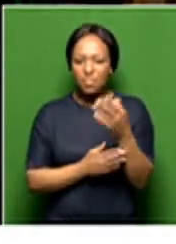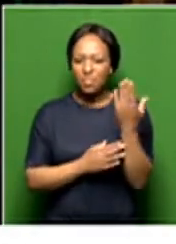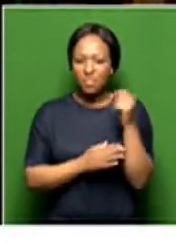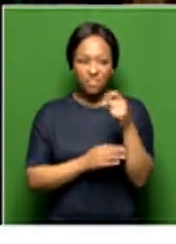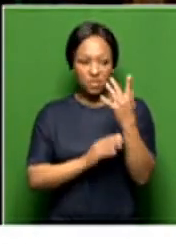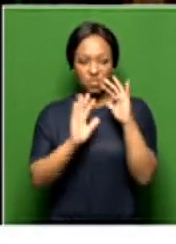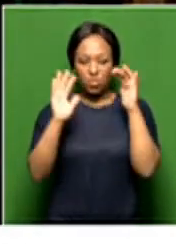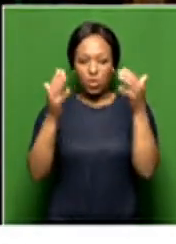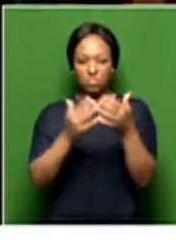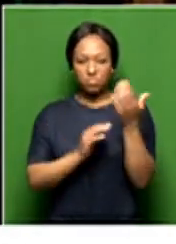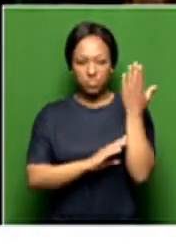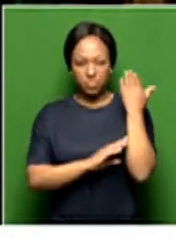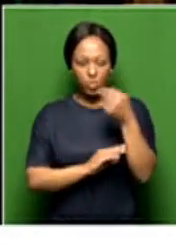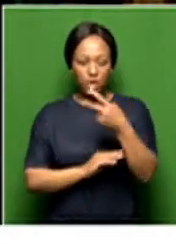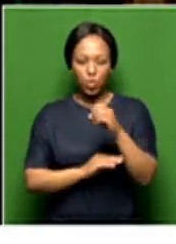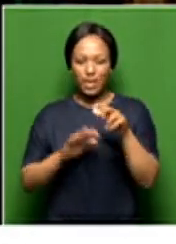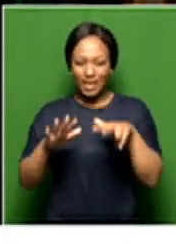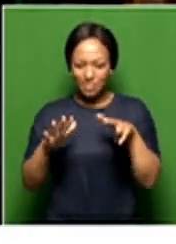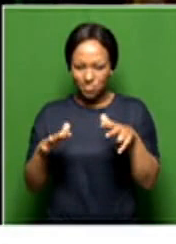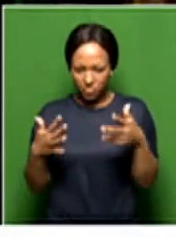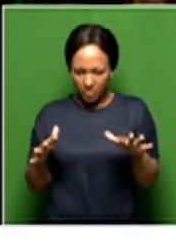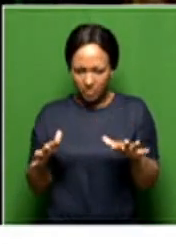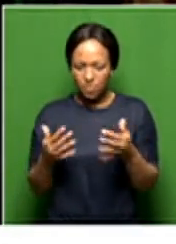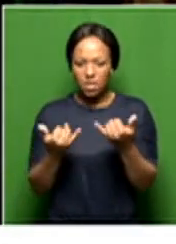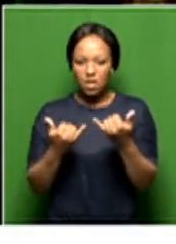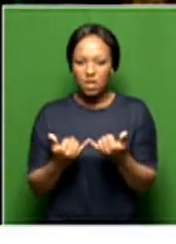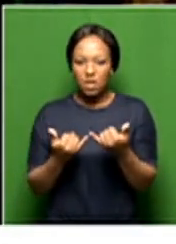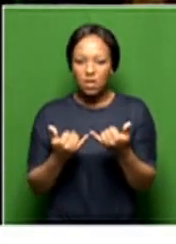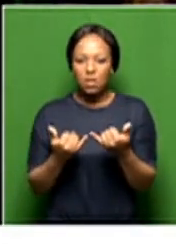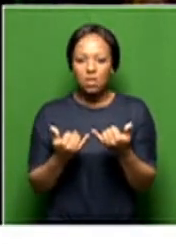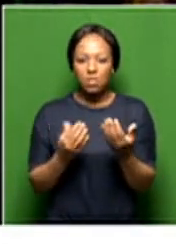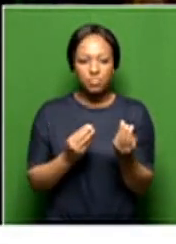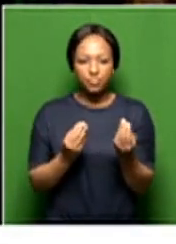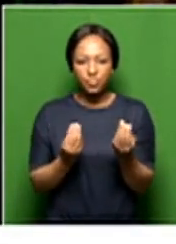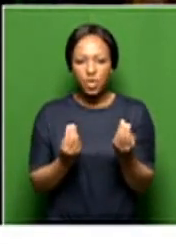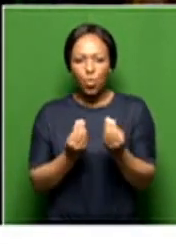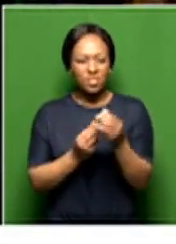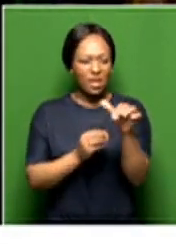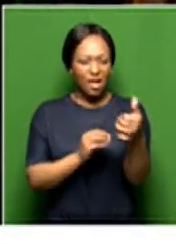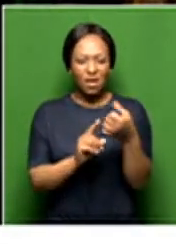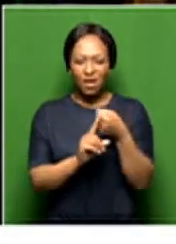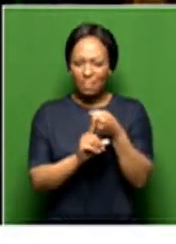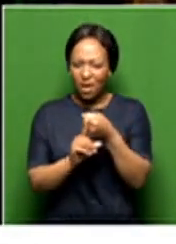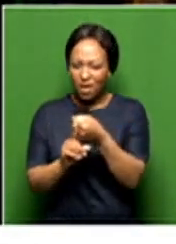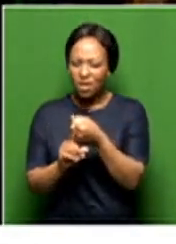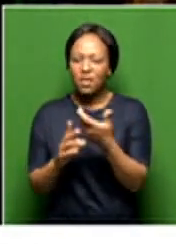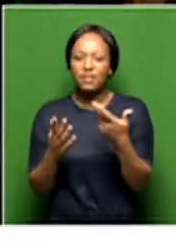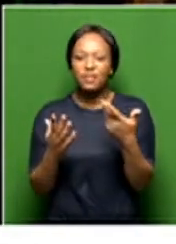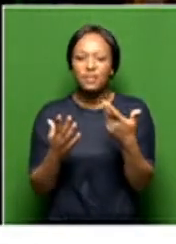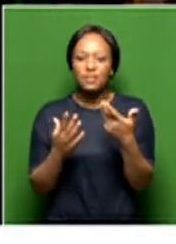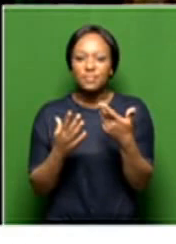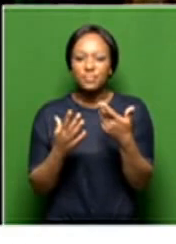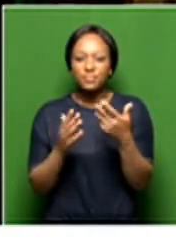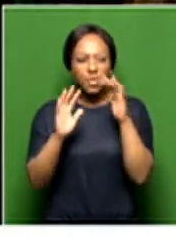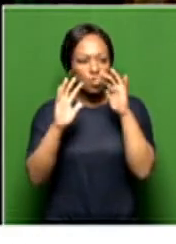officially launched at Rocking the Daisies in 2018, and now coupled with compelling campaigns our